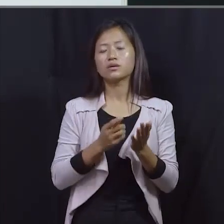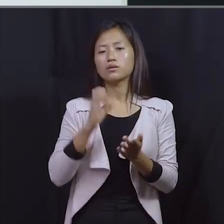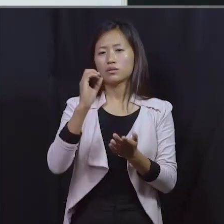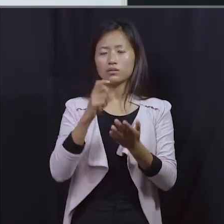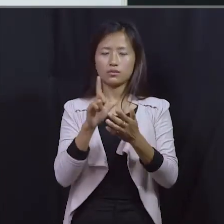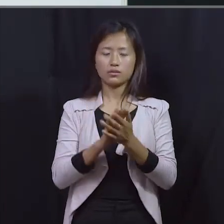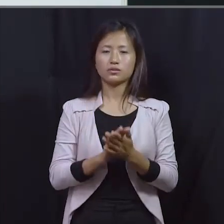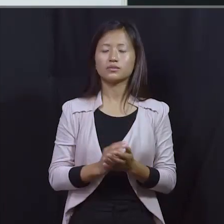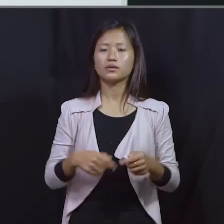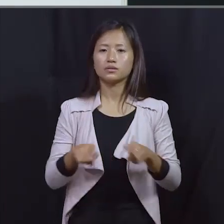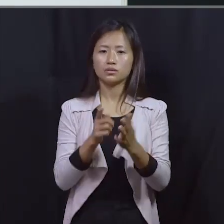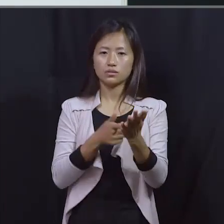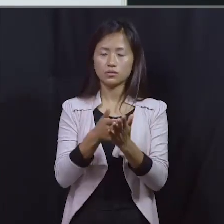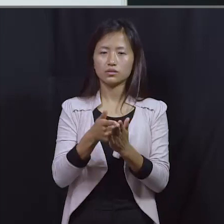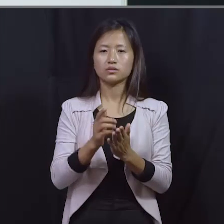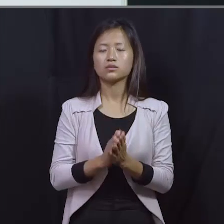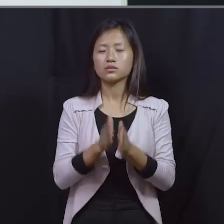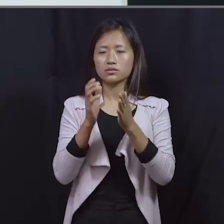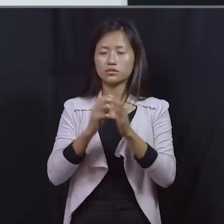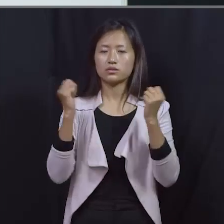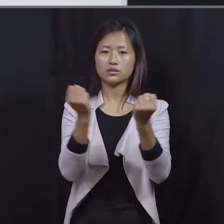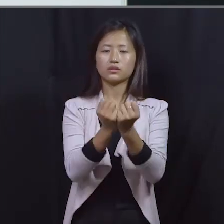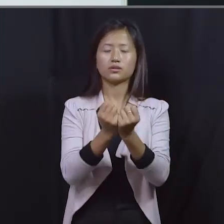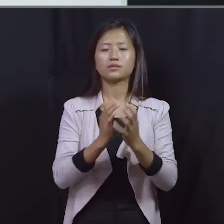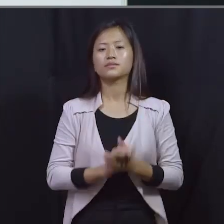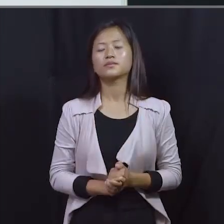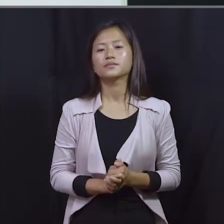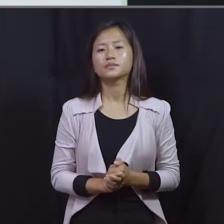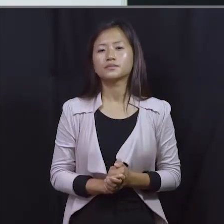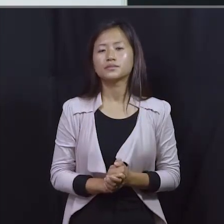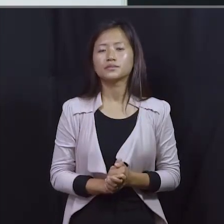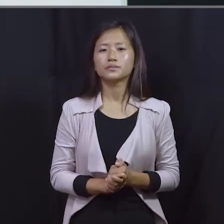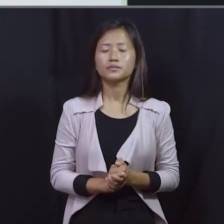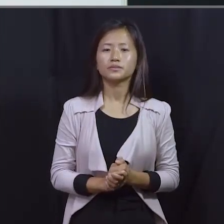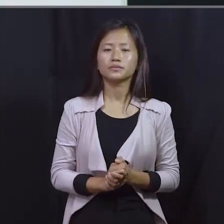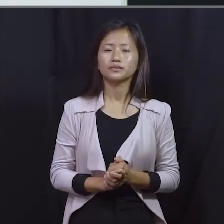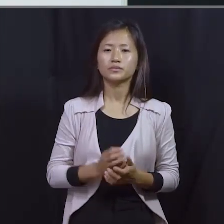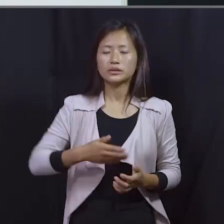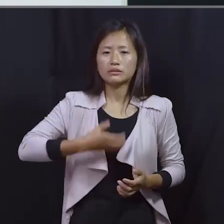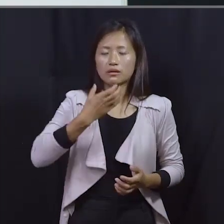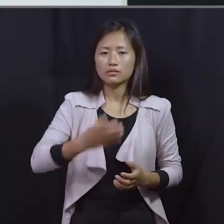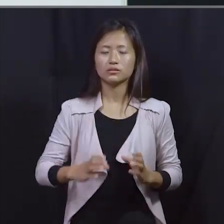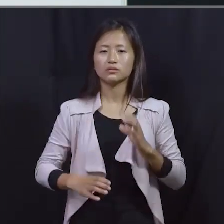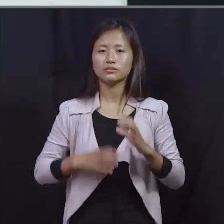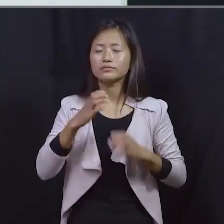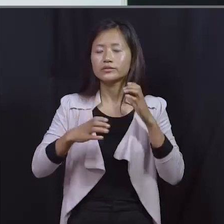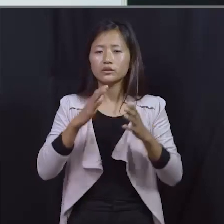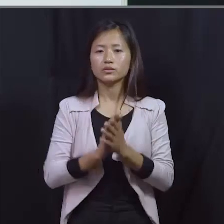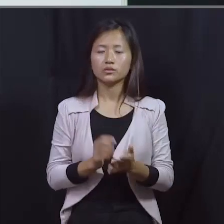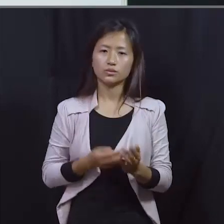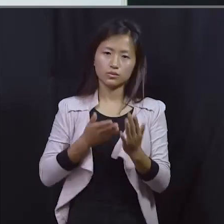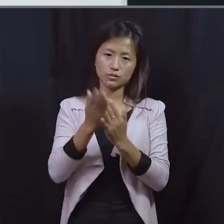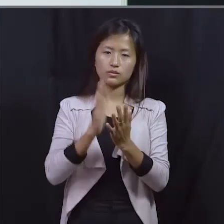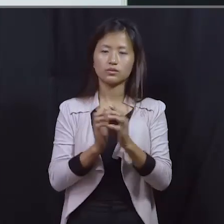society, colonialism and its impact on the Indian society. So I encourage you to go through your